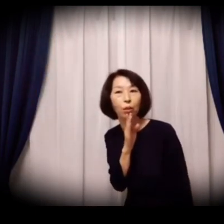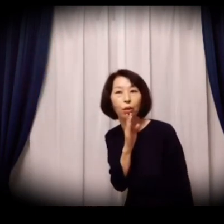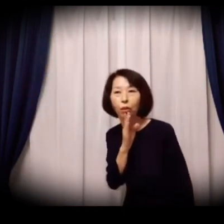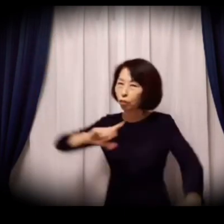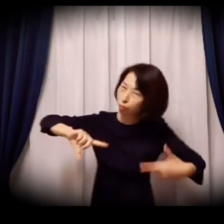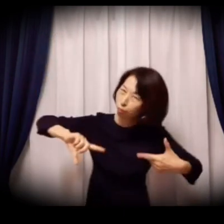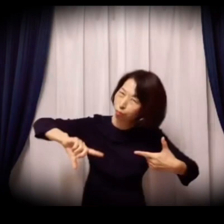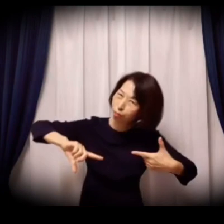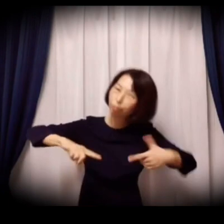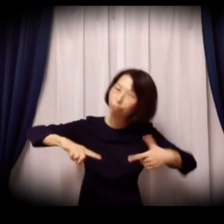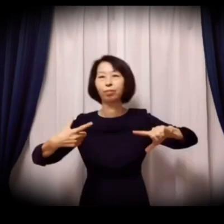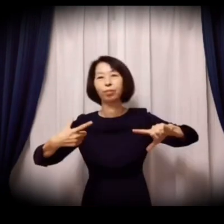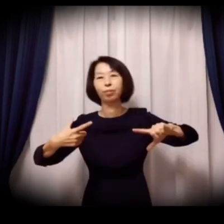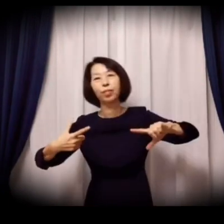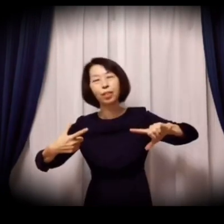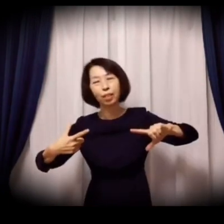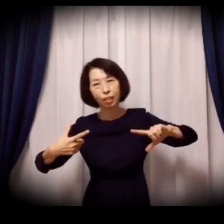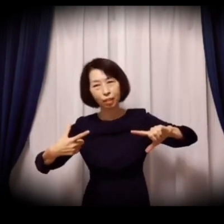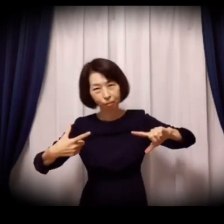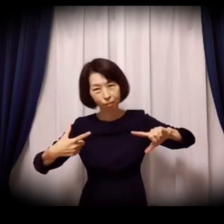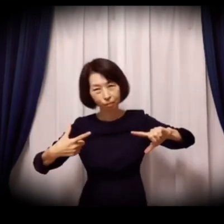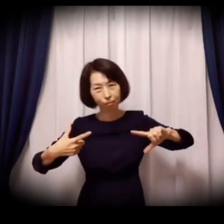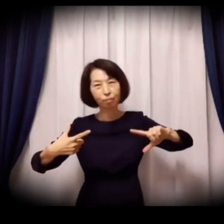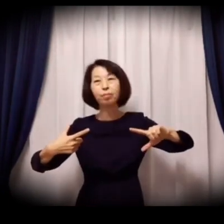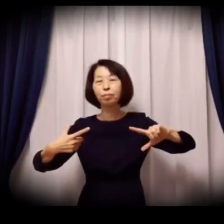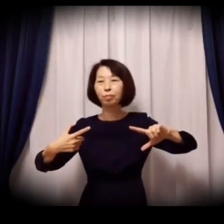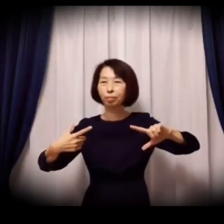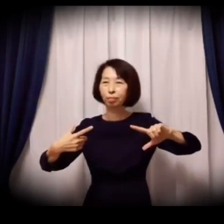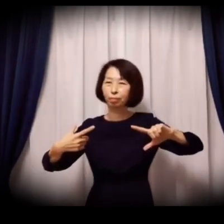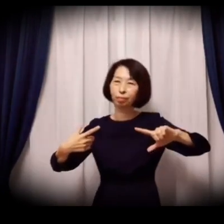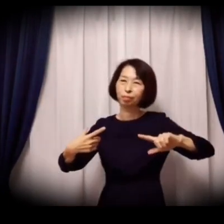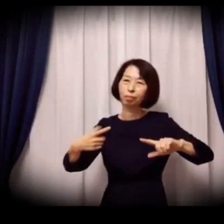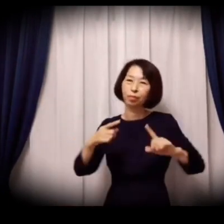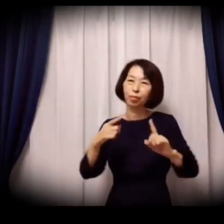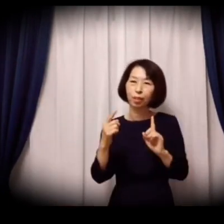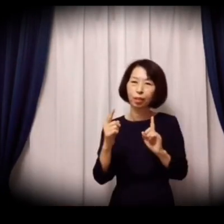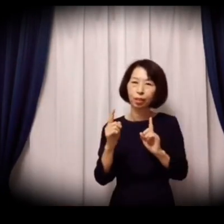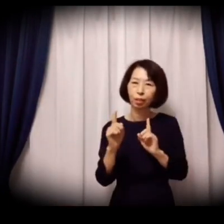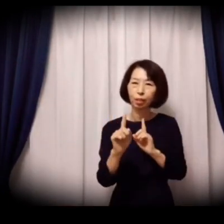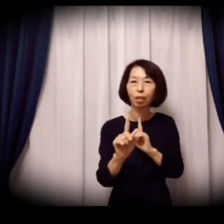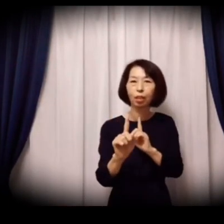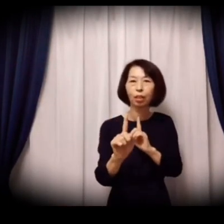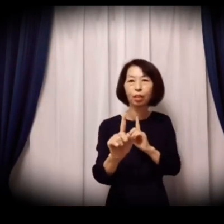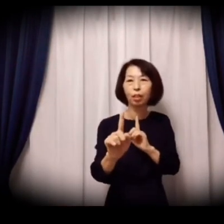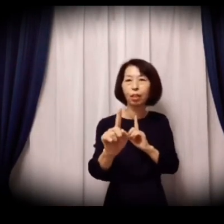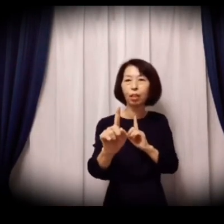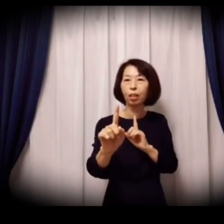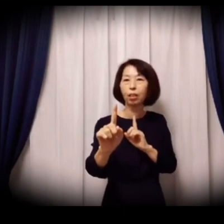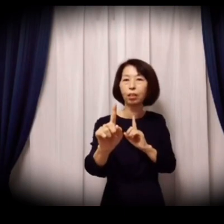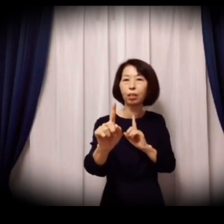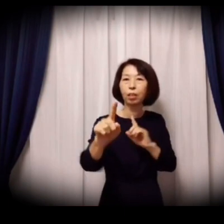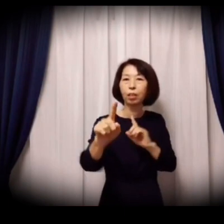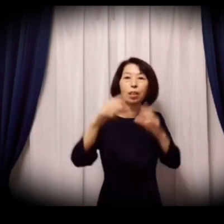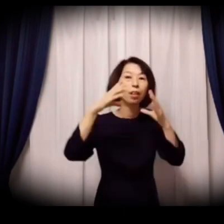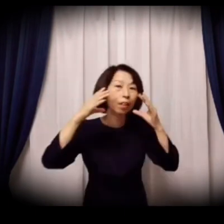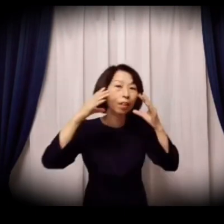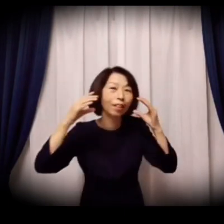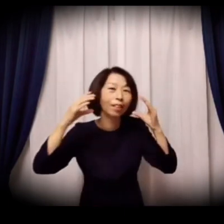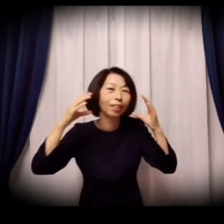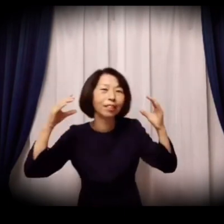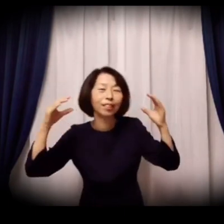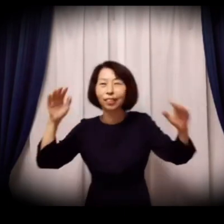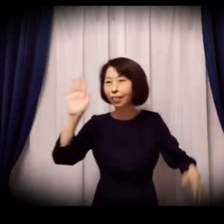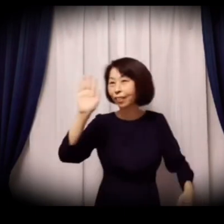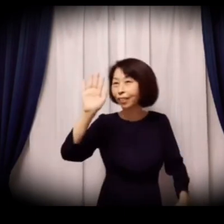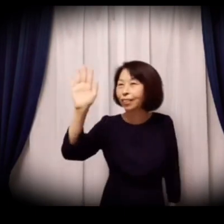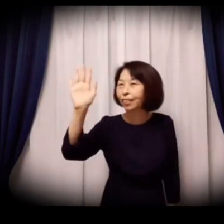But now it's just another show You live in the